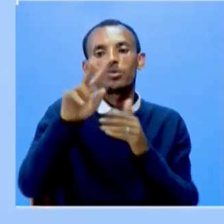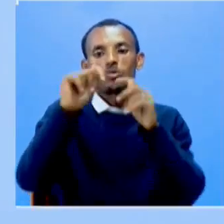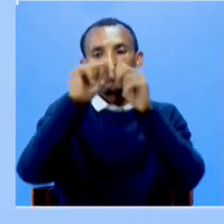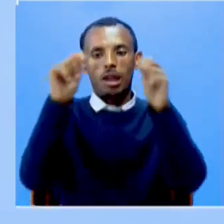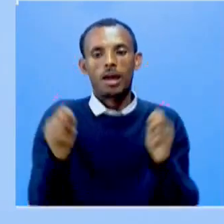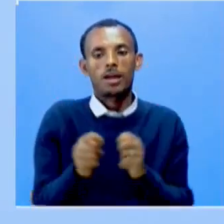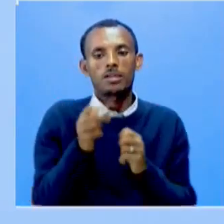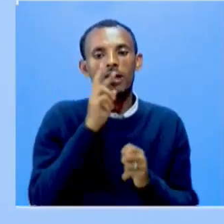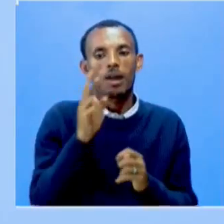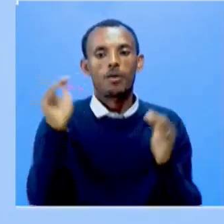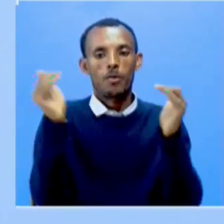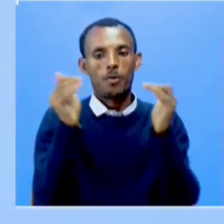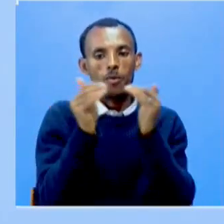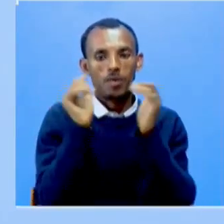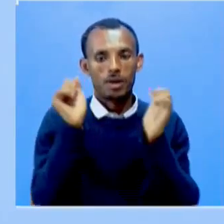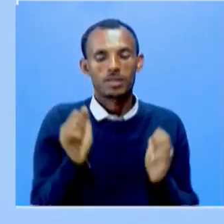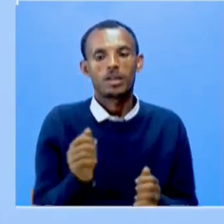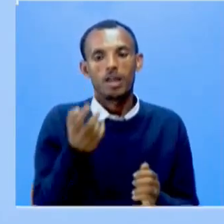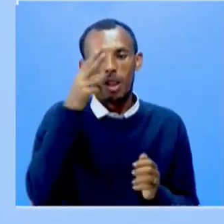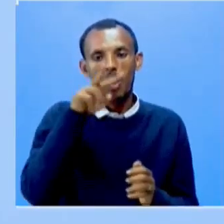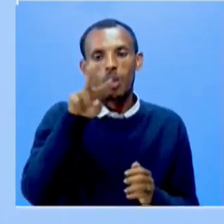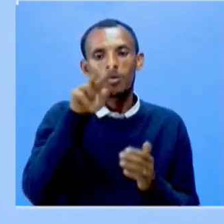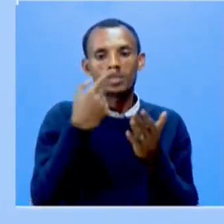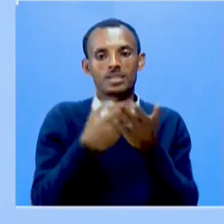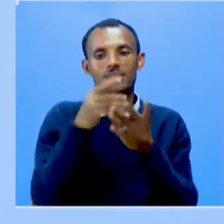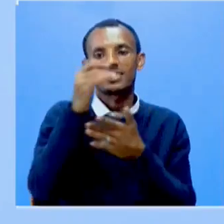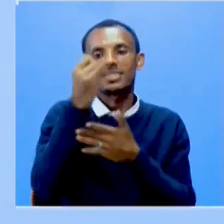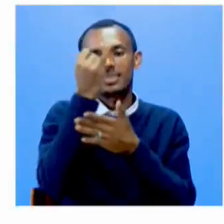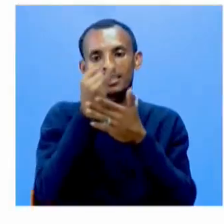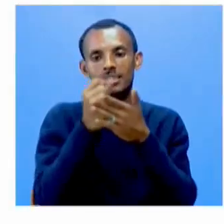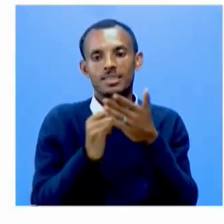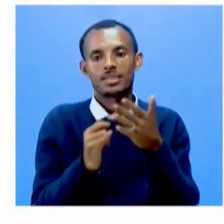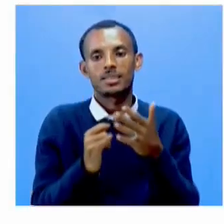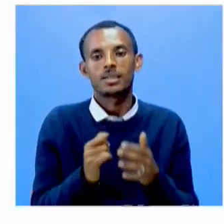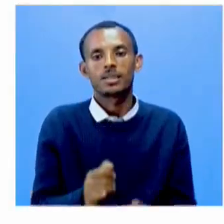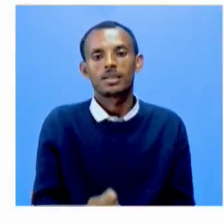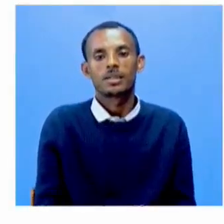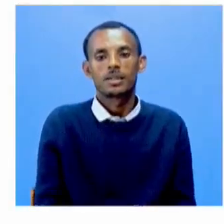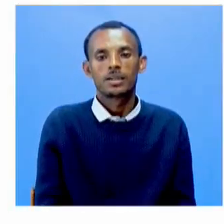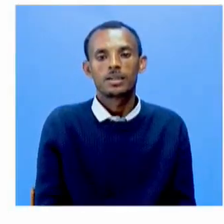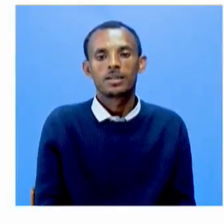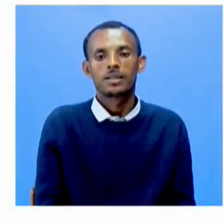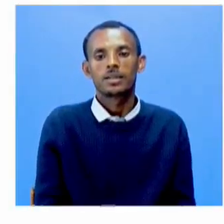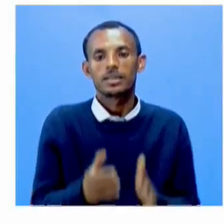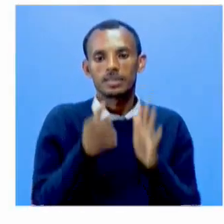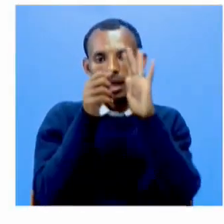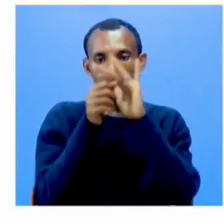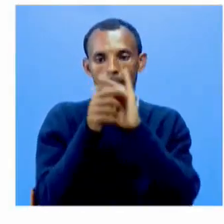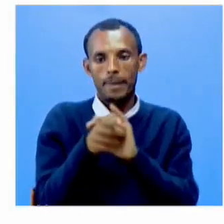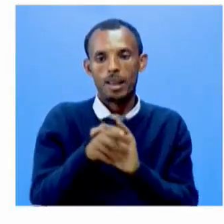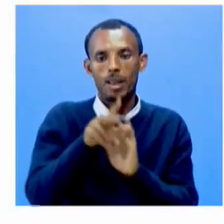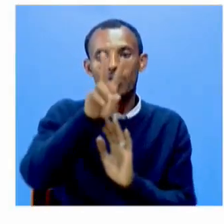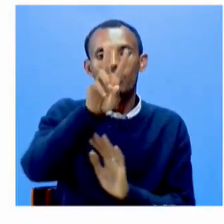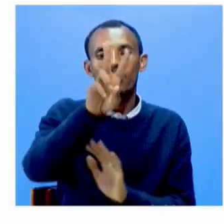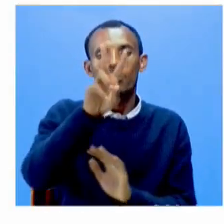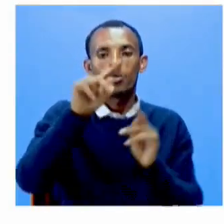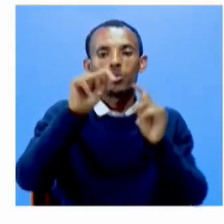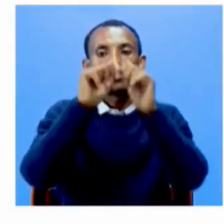are congruent. Look, this one, for example, if you take these two triangles,